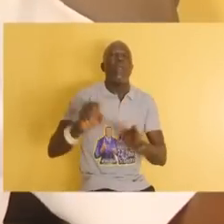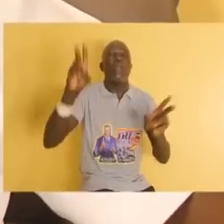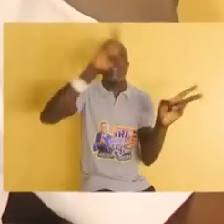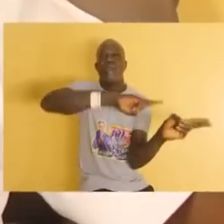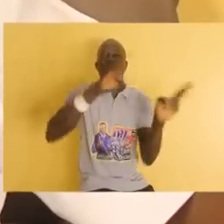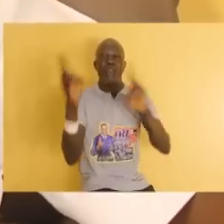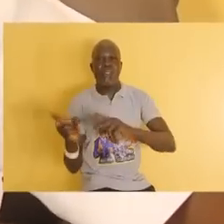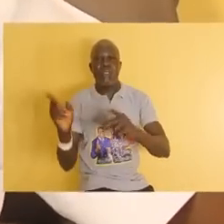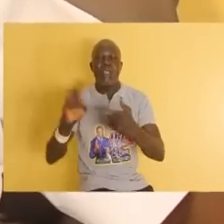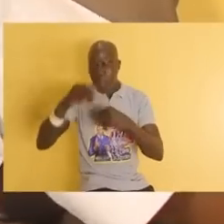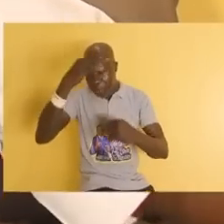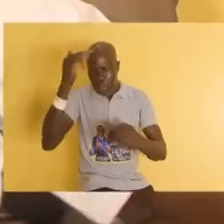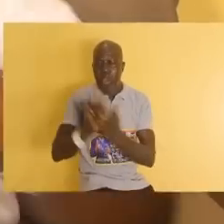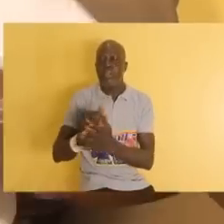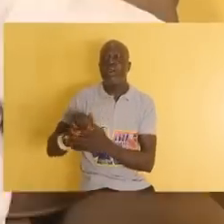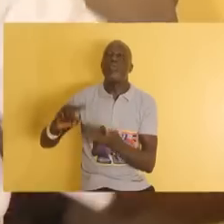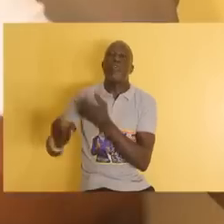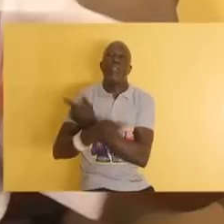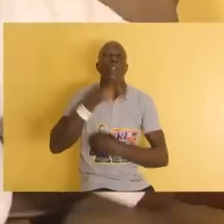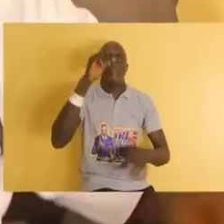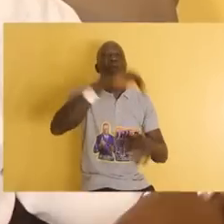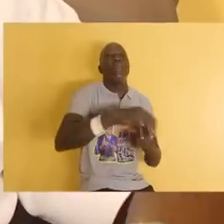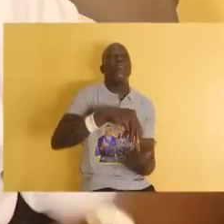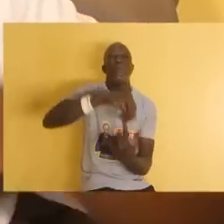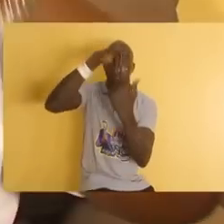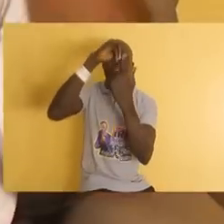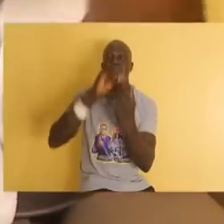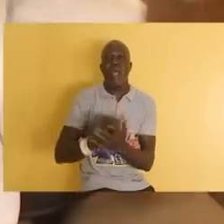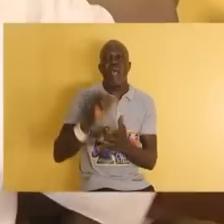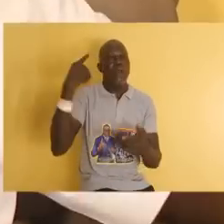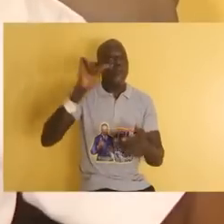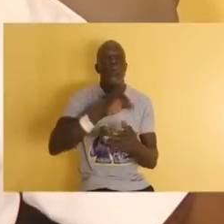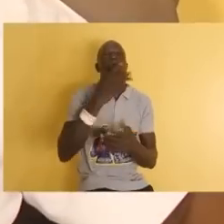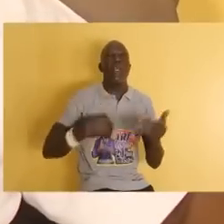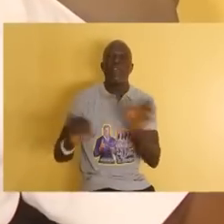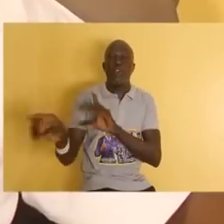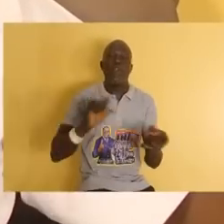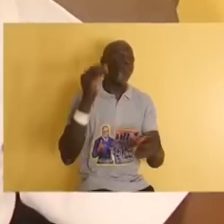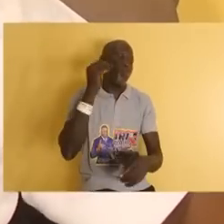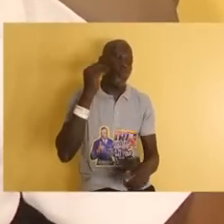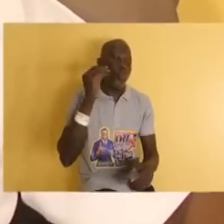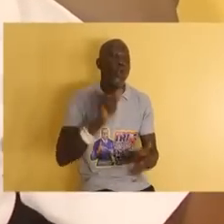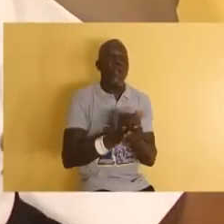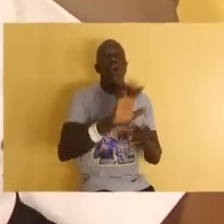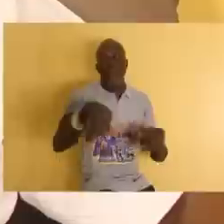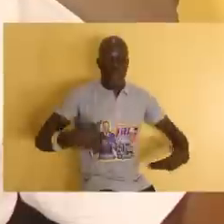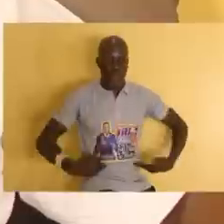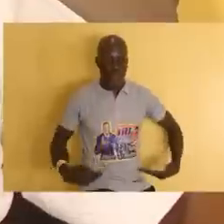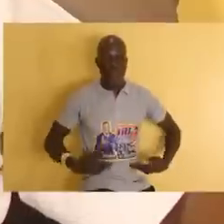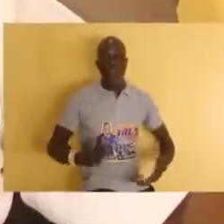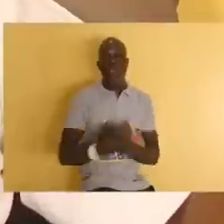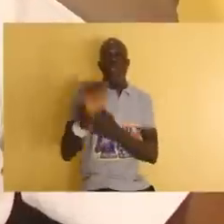ro ne ori so ro ne akan se ni what are you doing now? Apa ni odo?